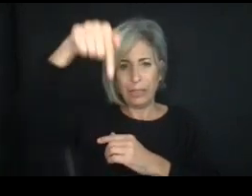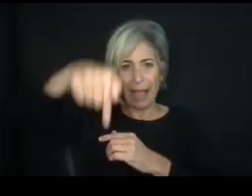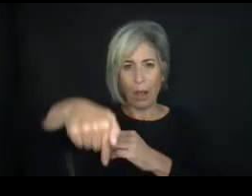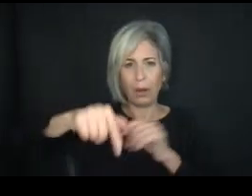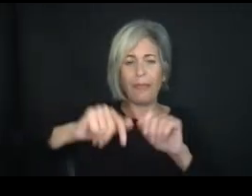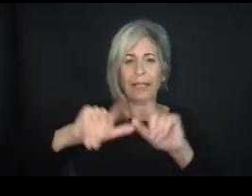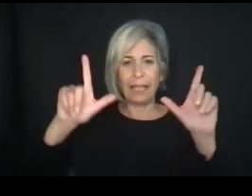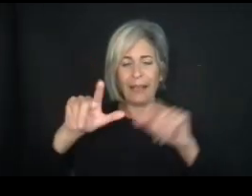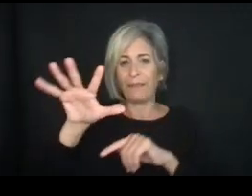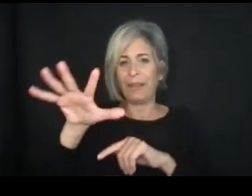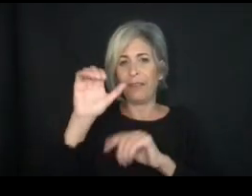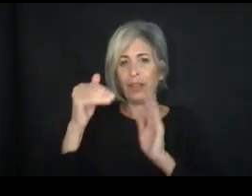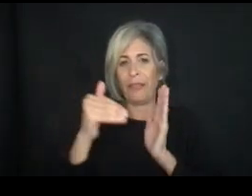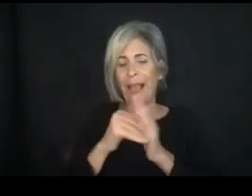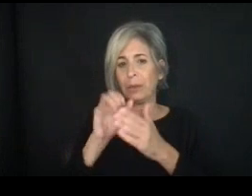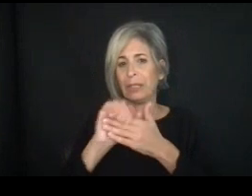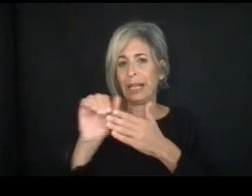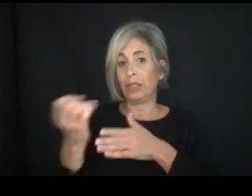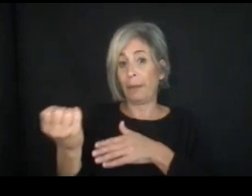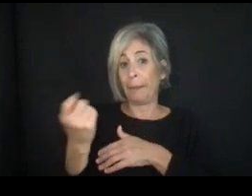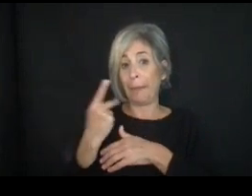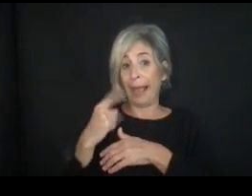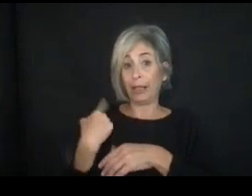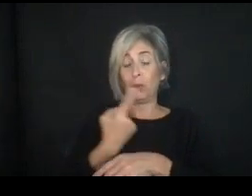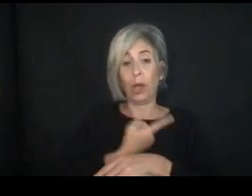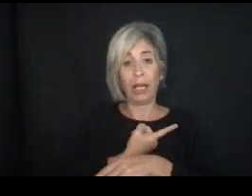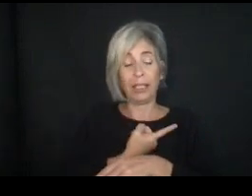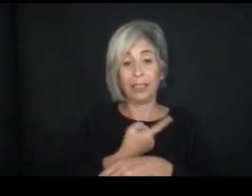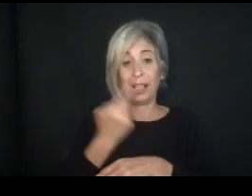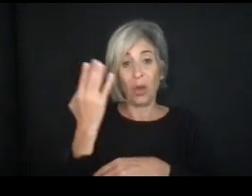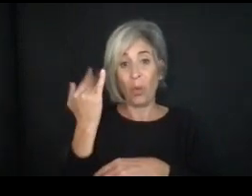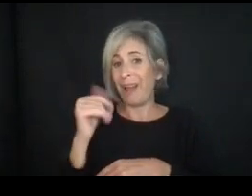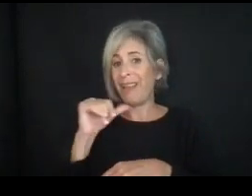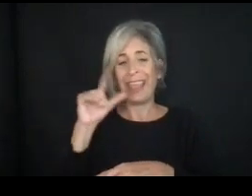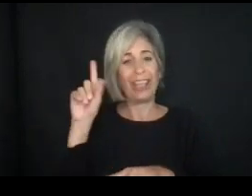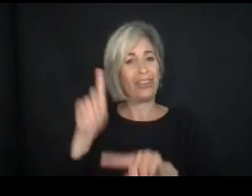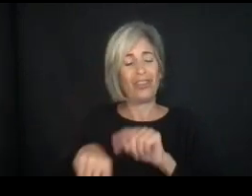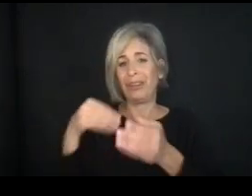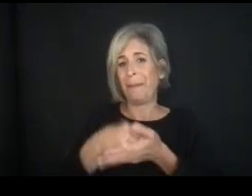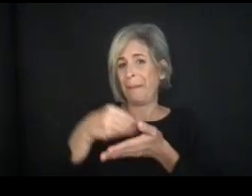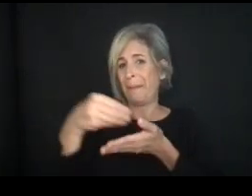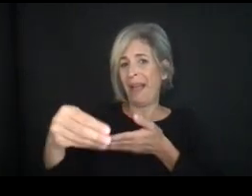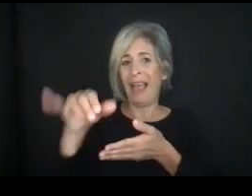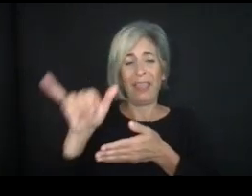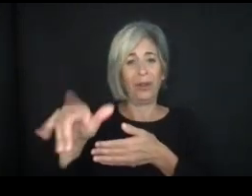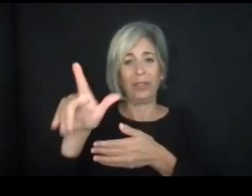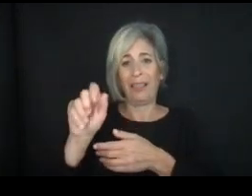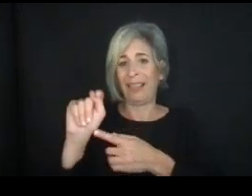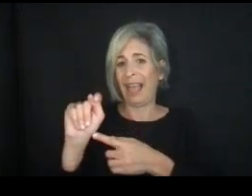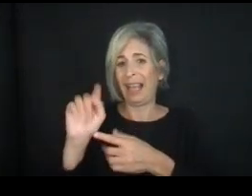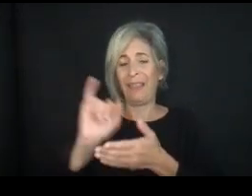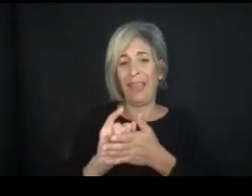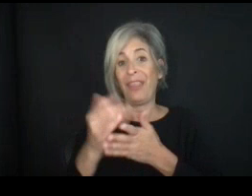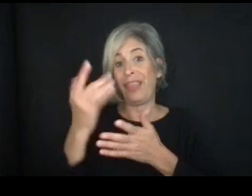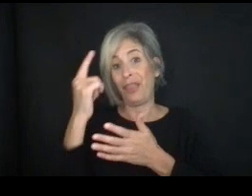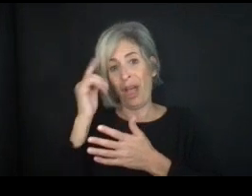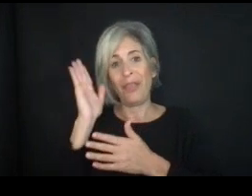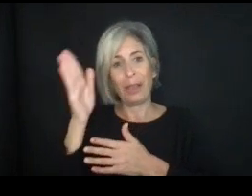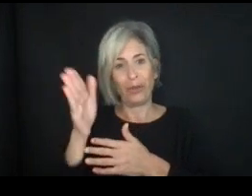the $500,000 is coming back to us because they were unable to purchase any of the lots that they anticipated